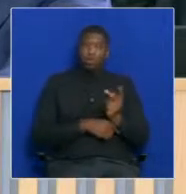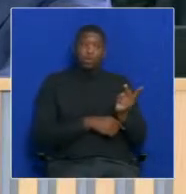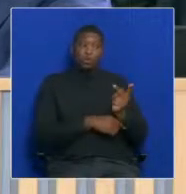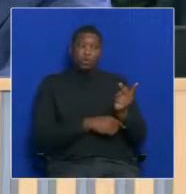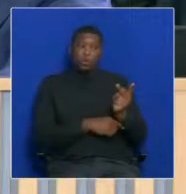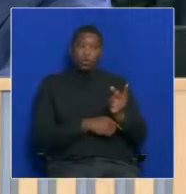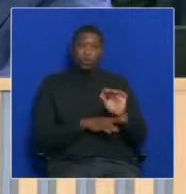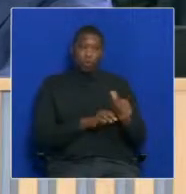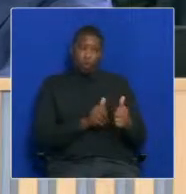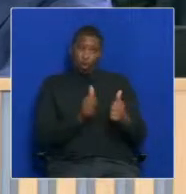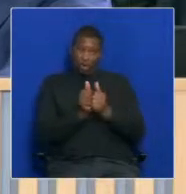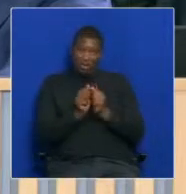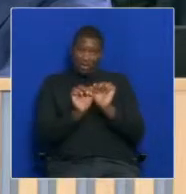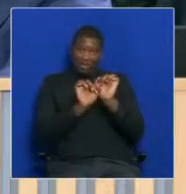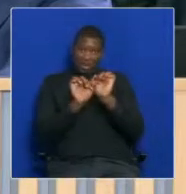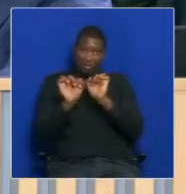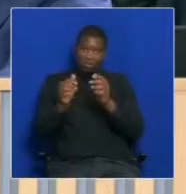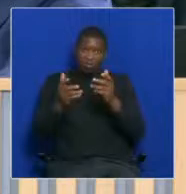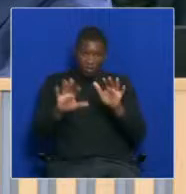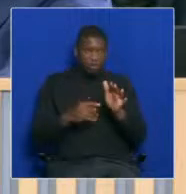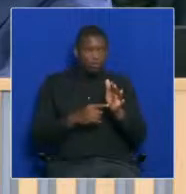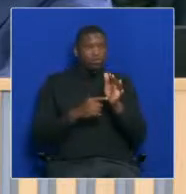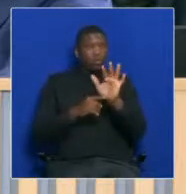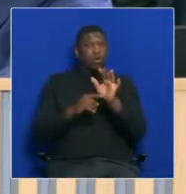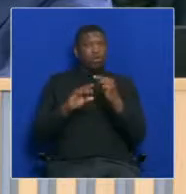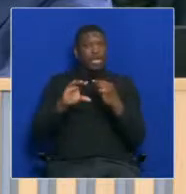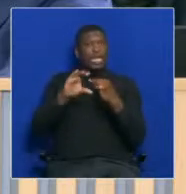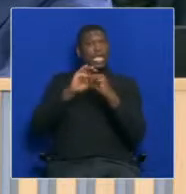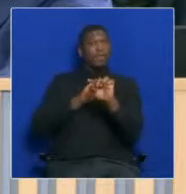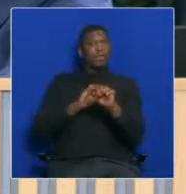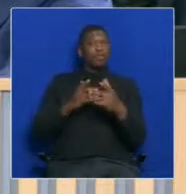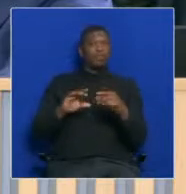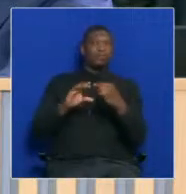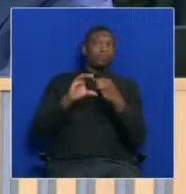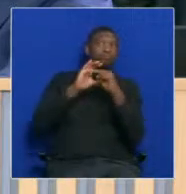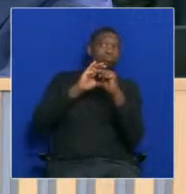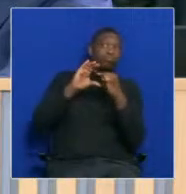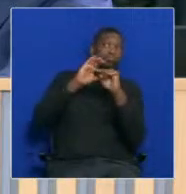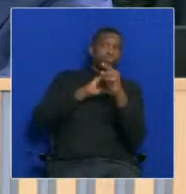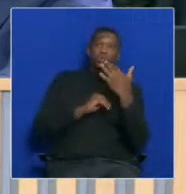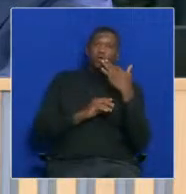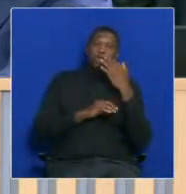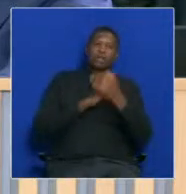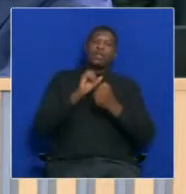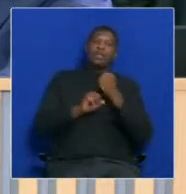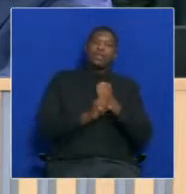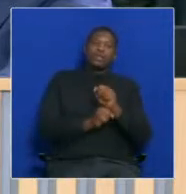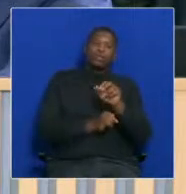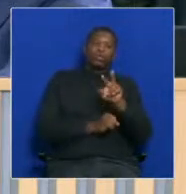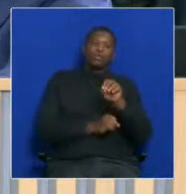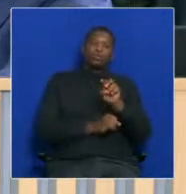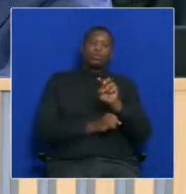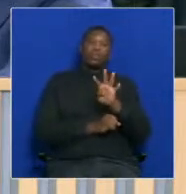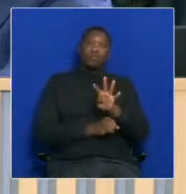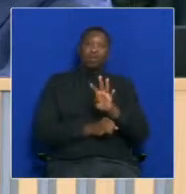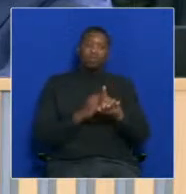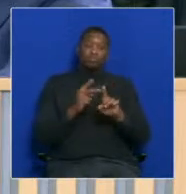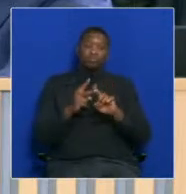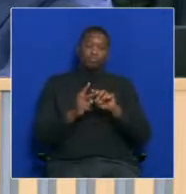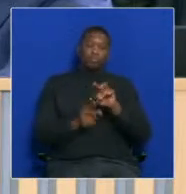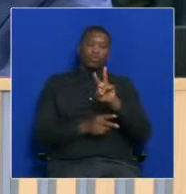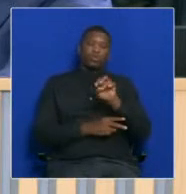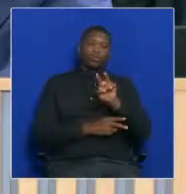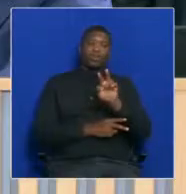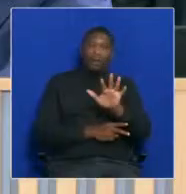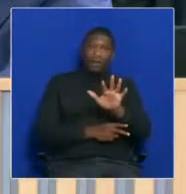emails that they wrote in 2024, 2025, raising serious concerns. Although